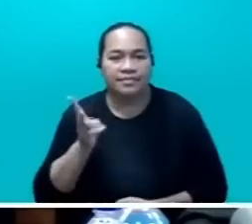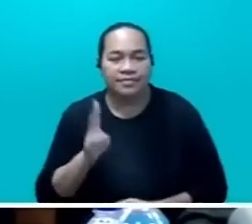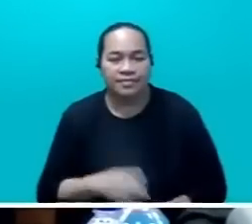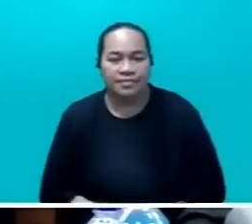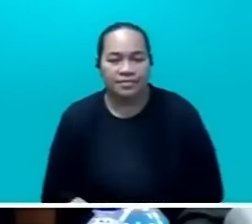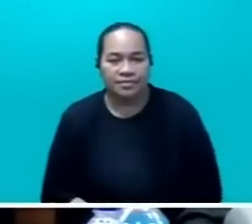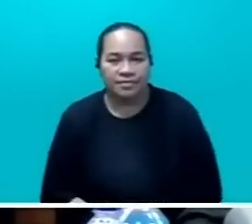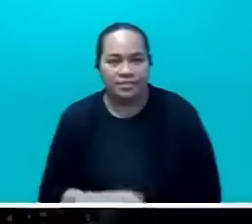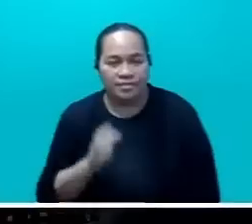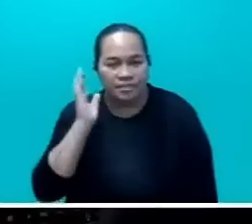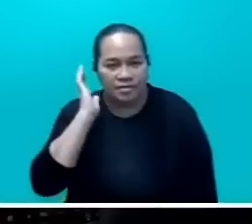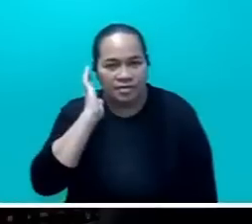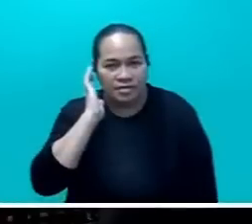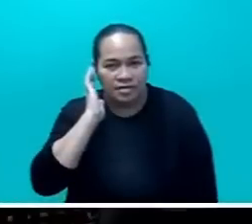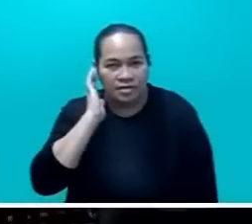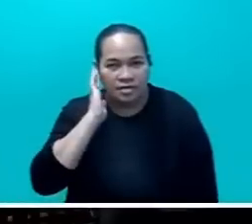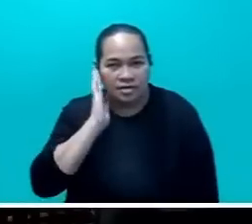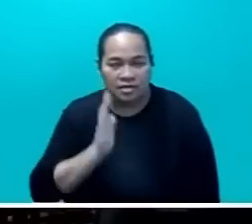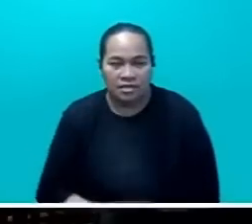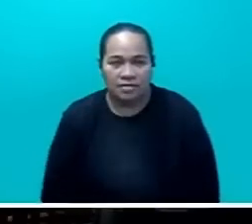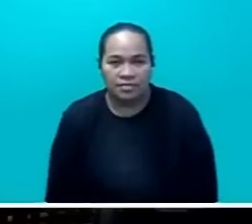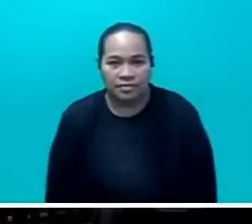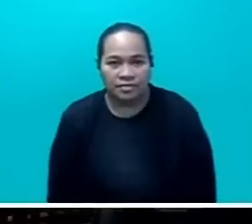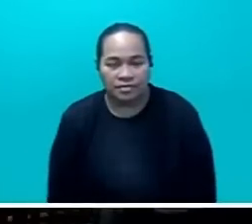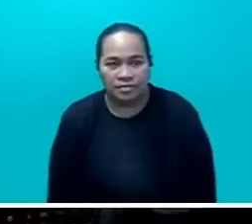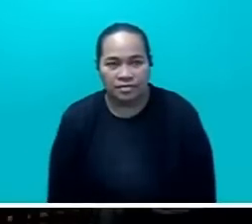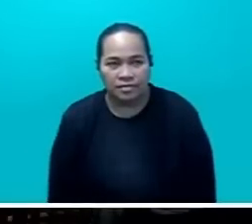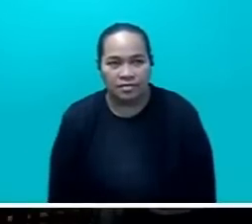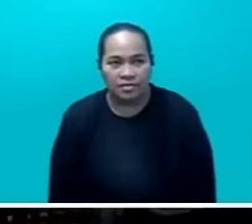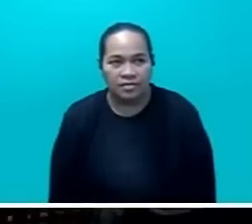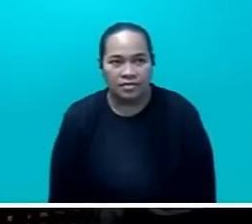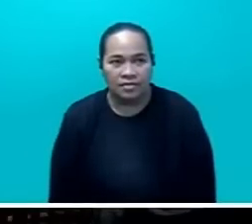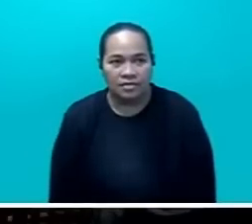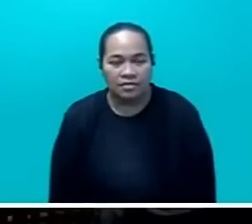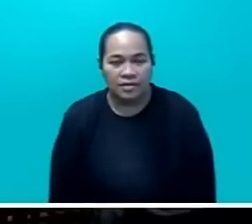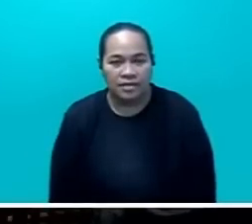Standing order number 60. And that reads,